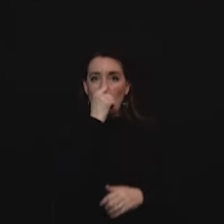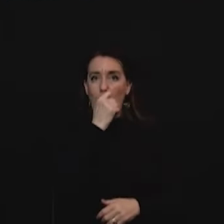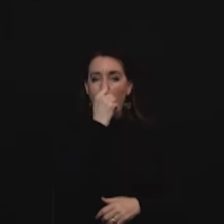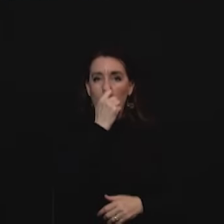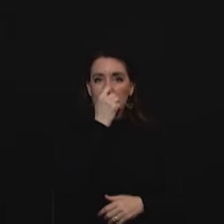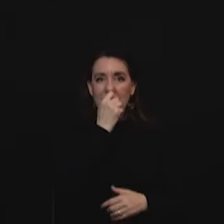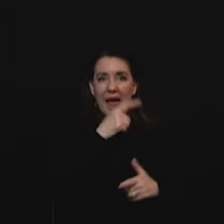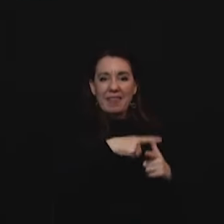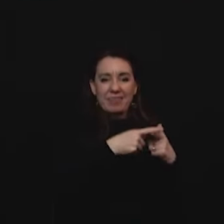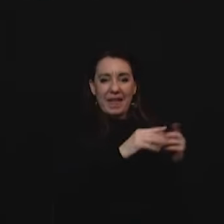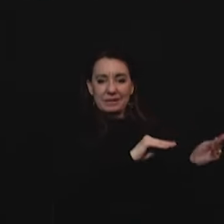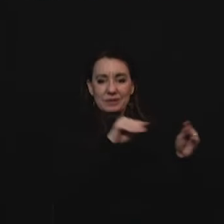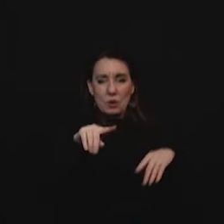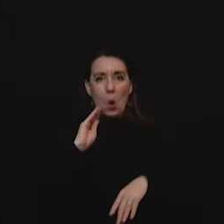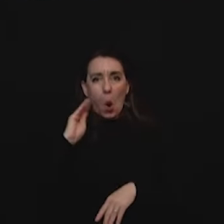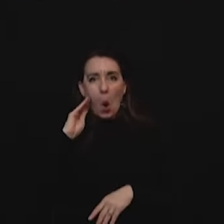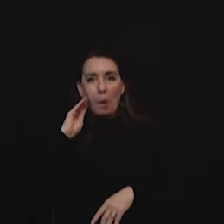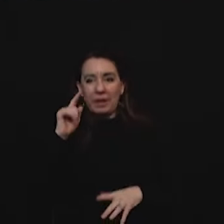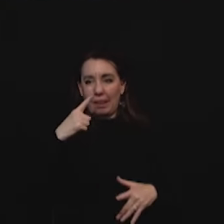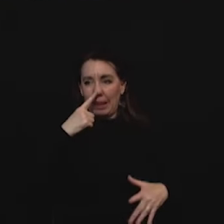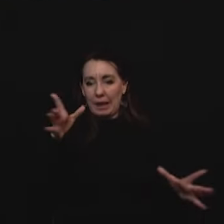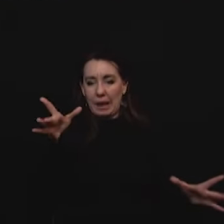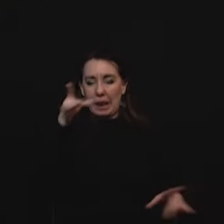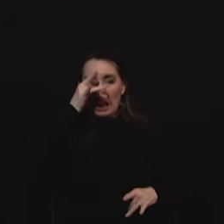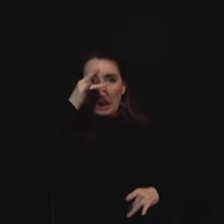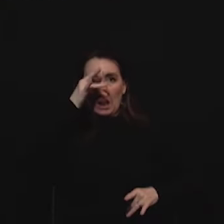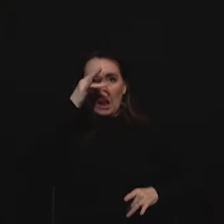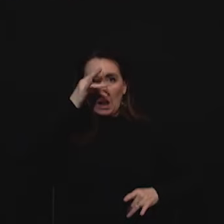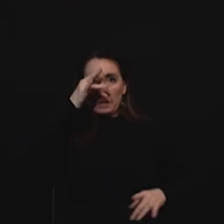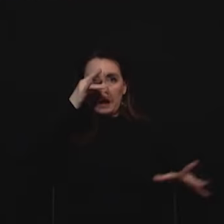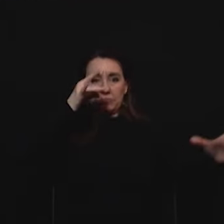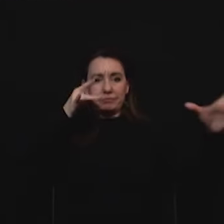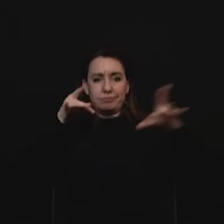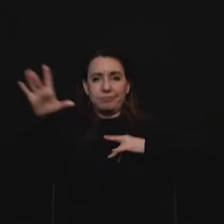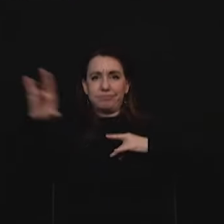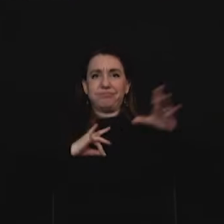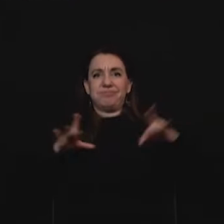home? What happens? You're the first one with your cold, but pretty soon what happens?